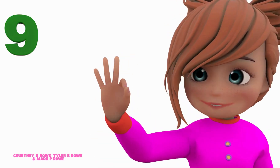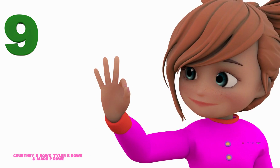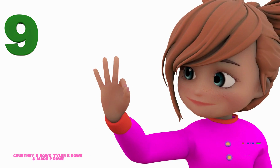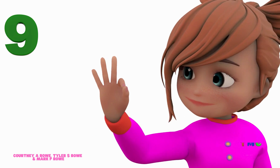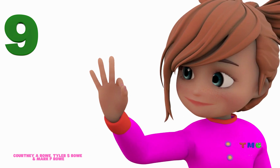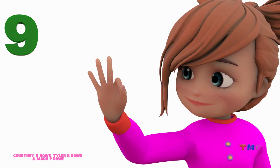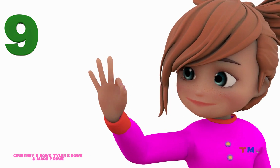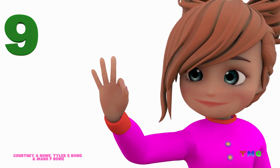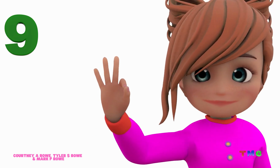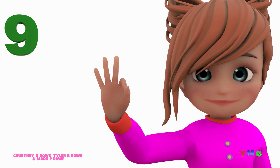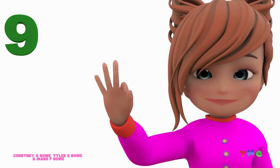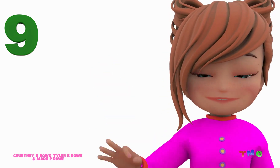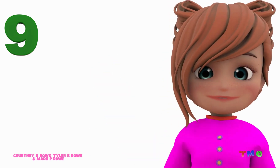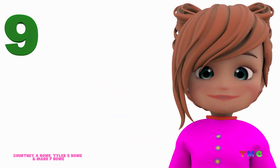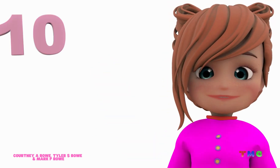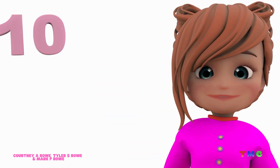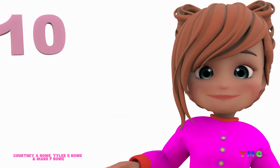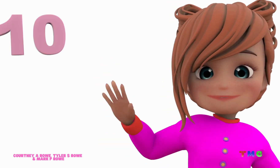9,